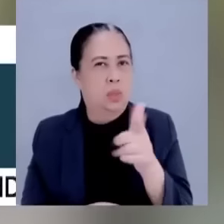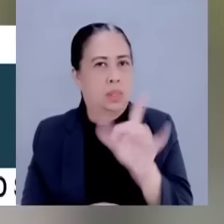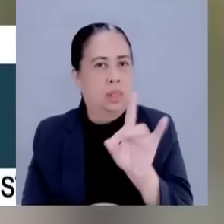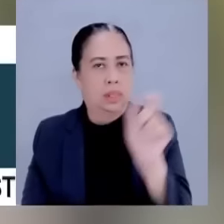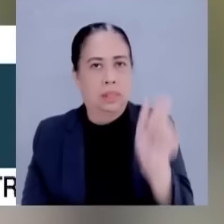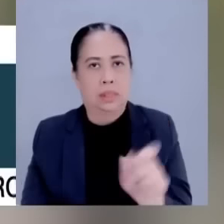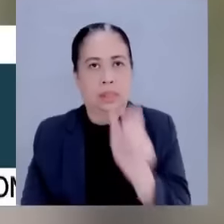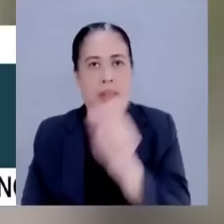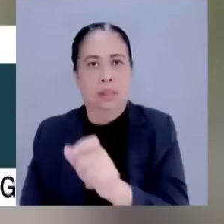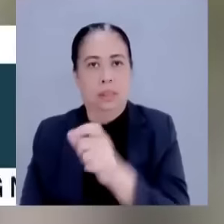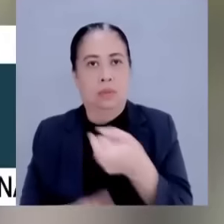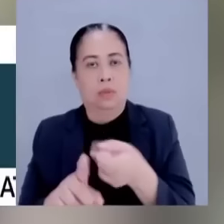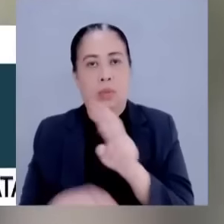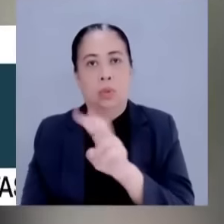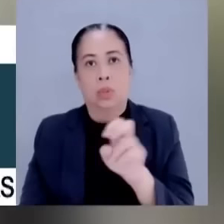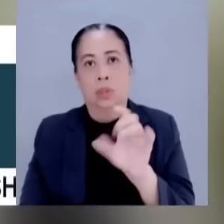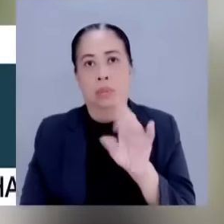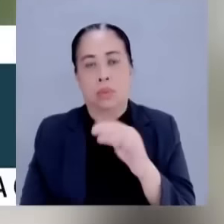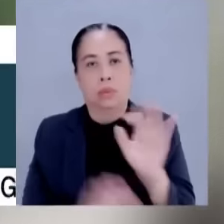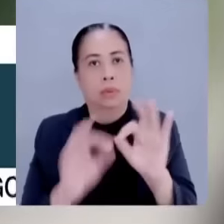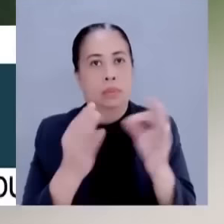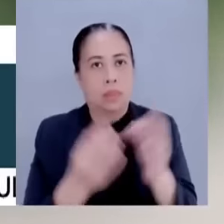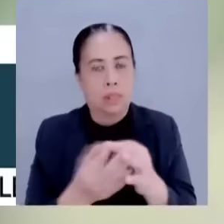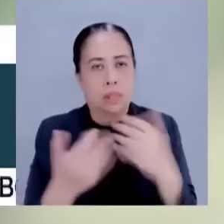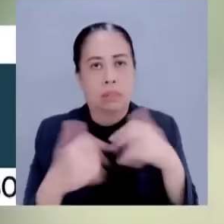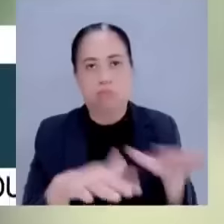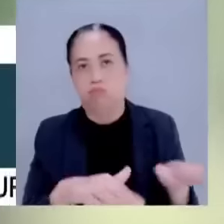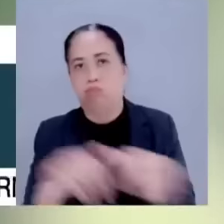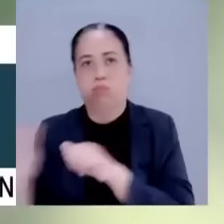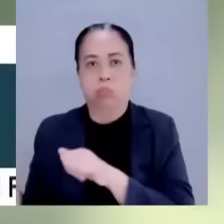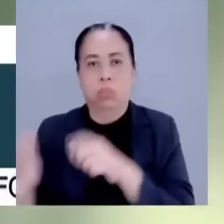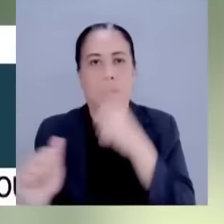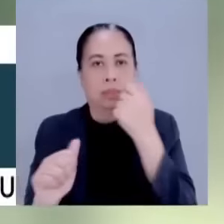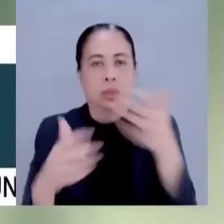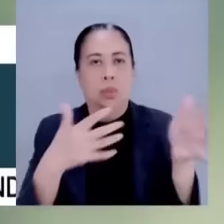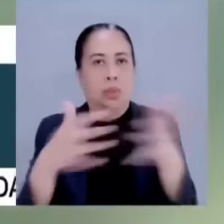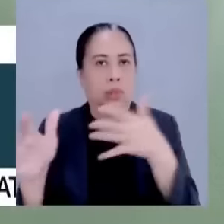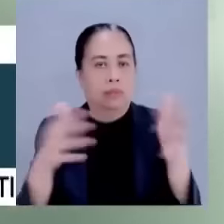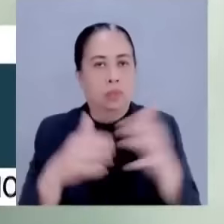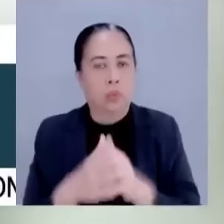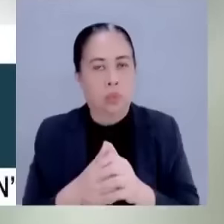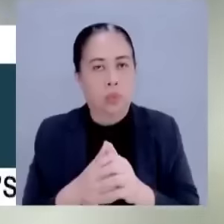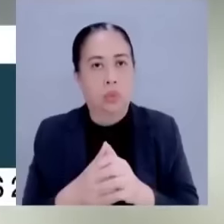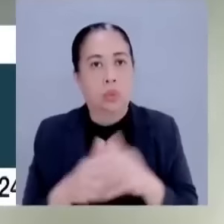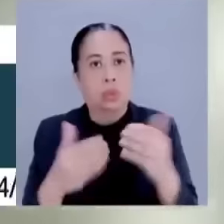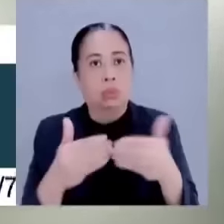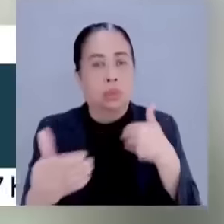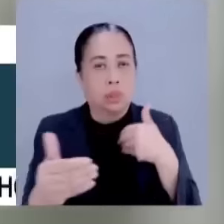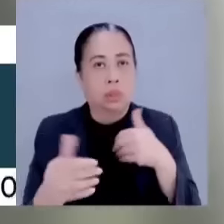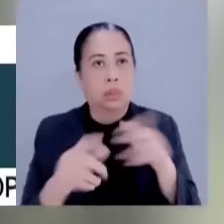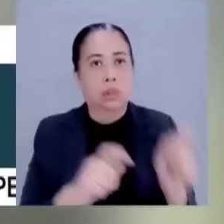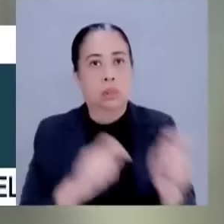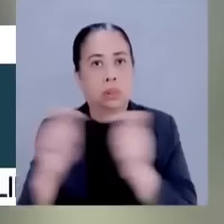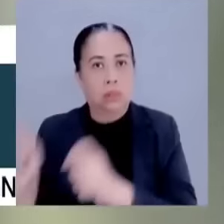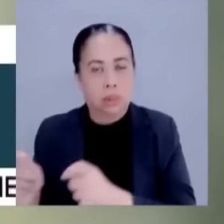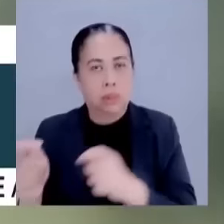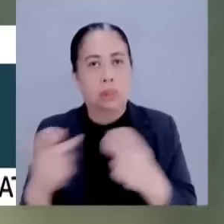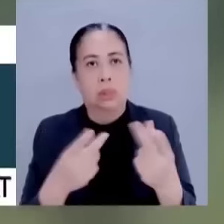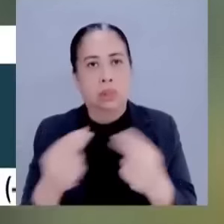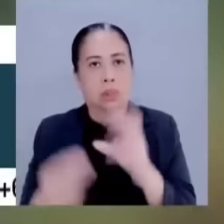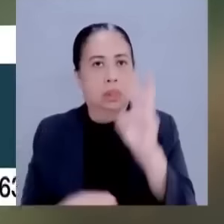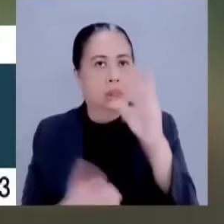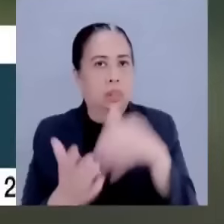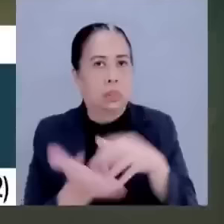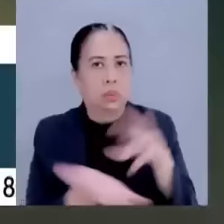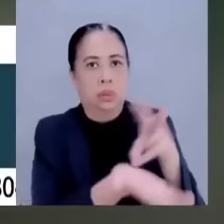from 284 families have been evacuated due to typhoon. Preemptive evacuations have been carried out in 6 towns including